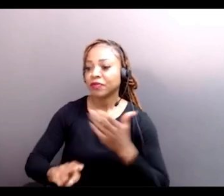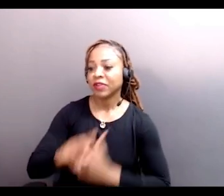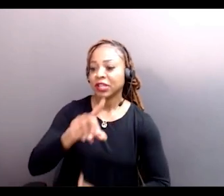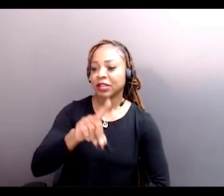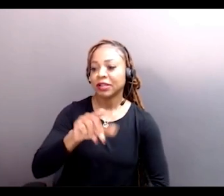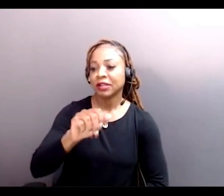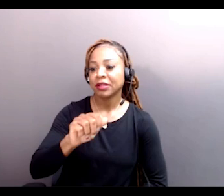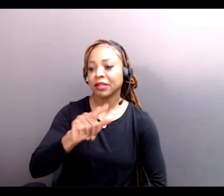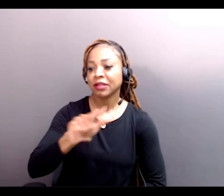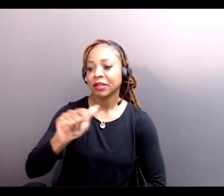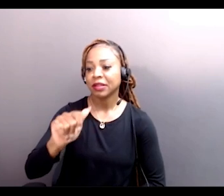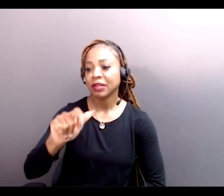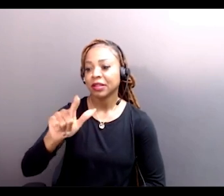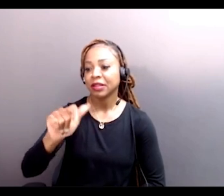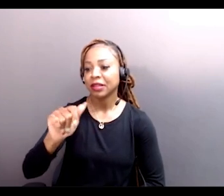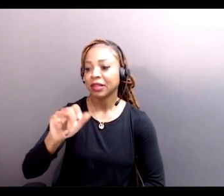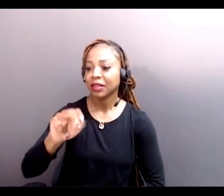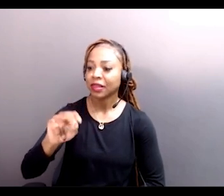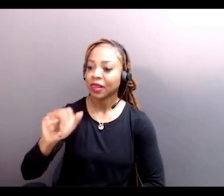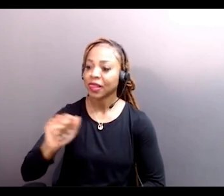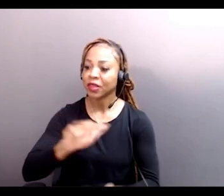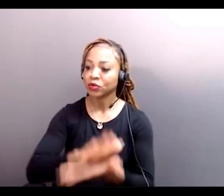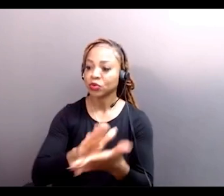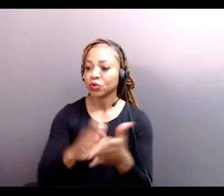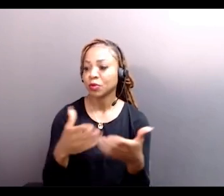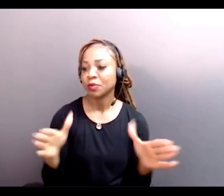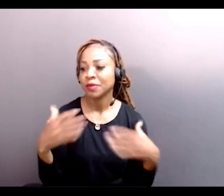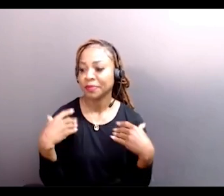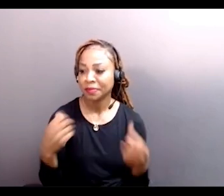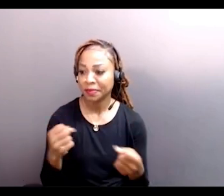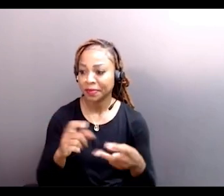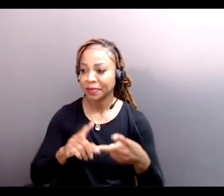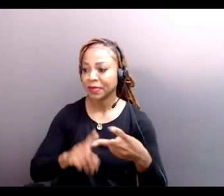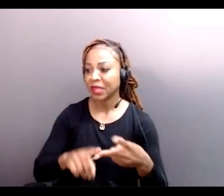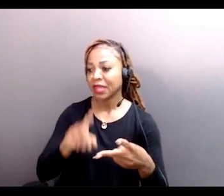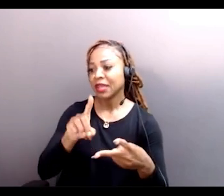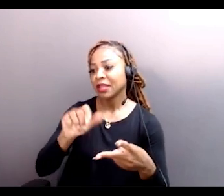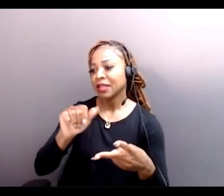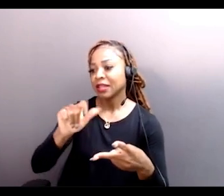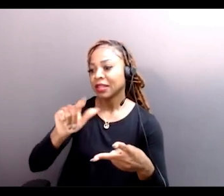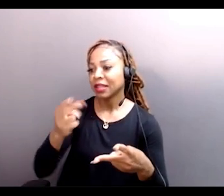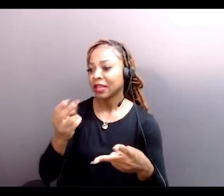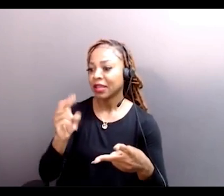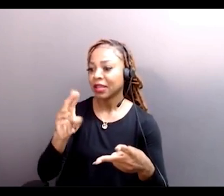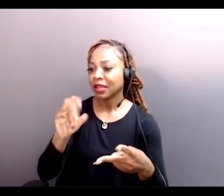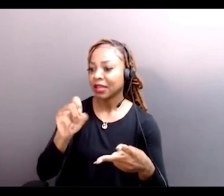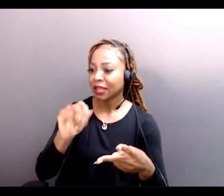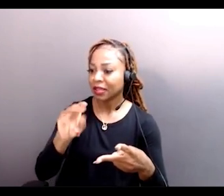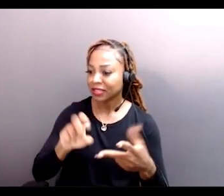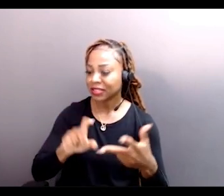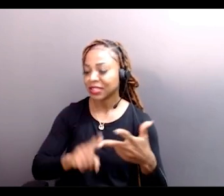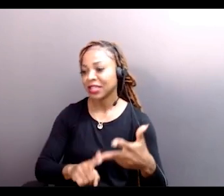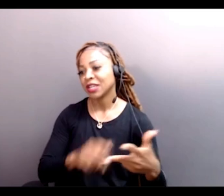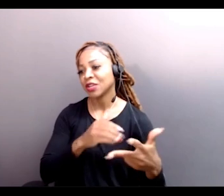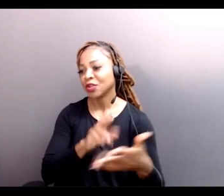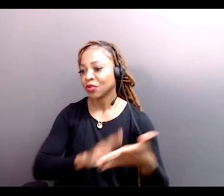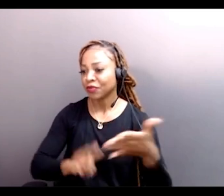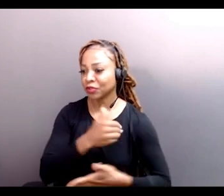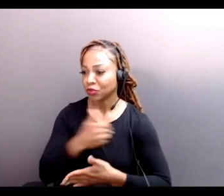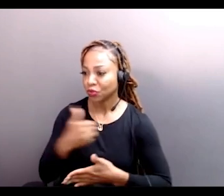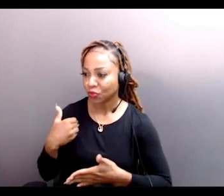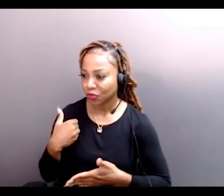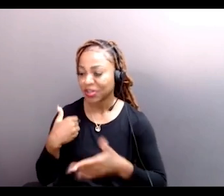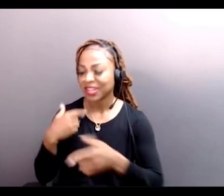Dalhousie University, the University of Toronto, Dalla School of Public Health, and the Shmurtu Faculty of Medicine at University of Toronto. They were our